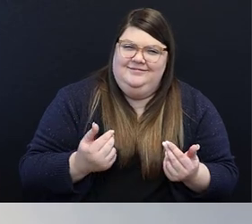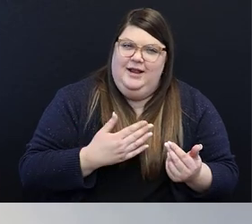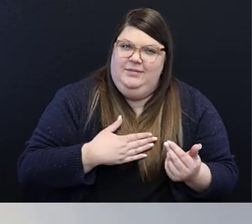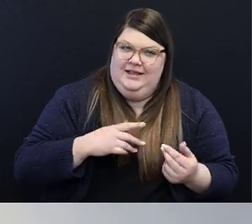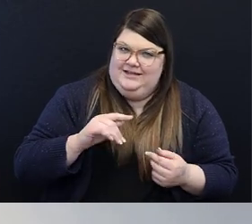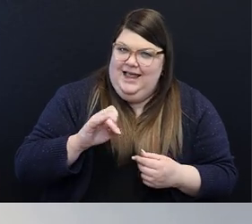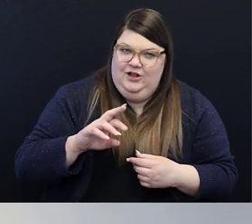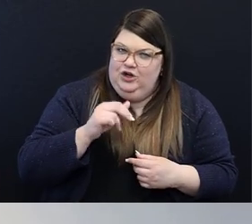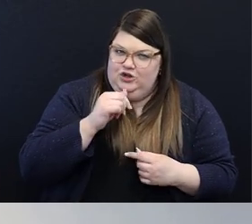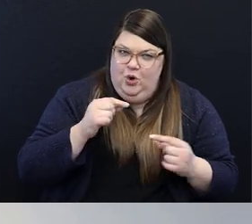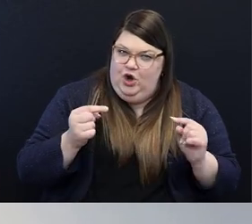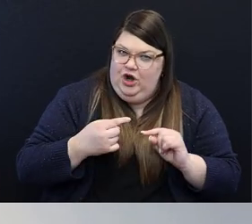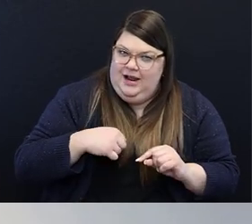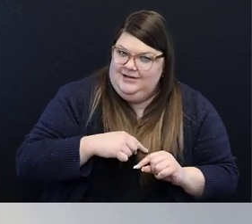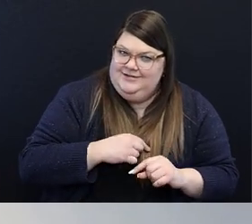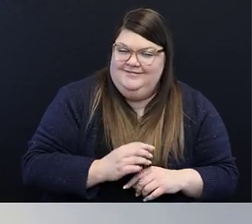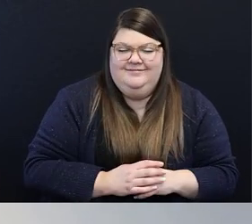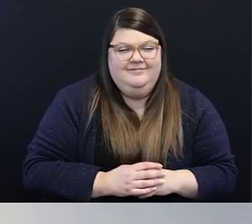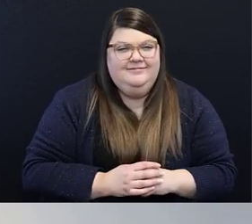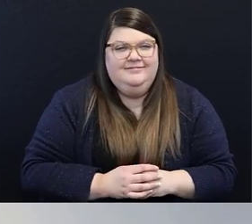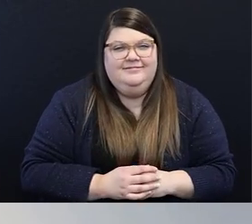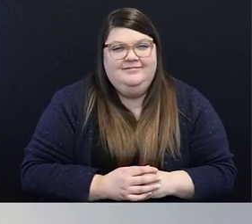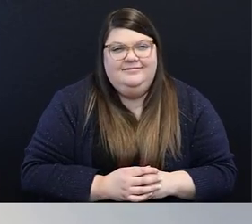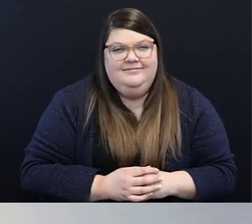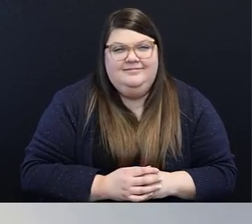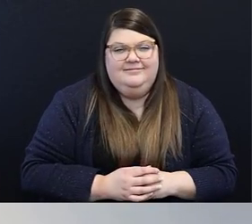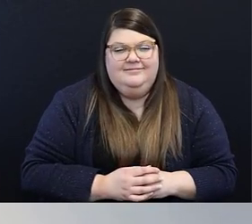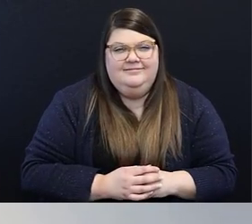Please, Tyler, don't hurt us.